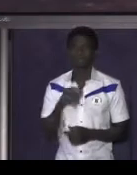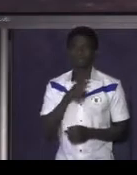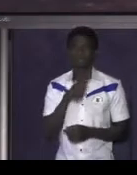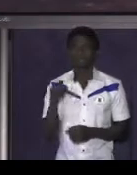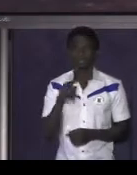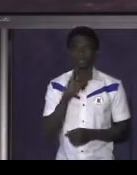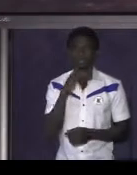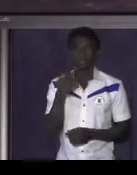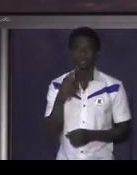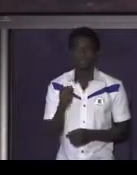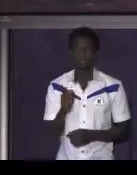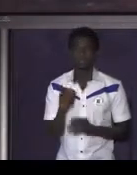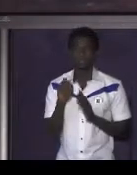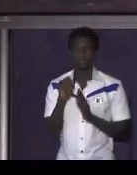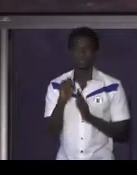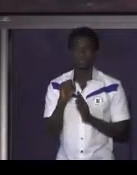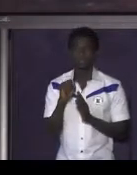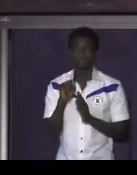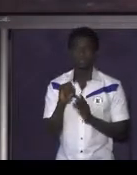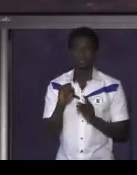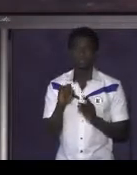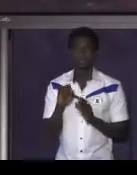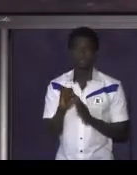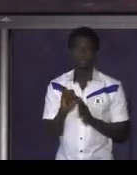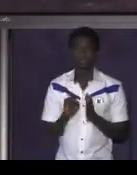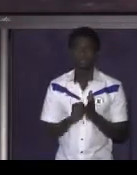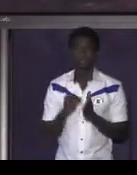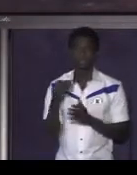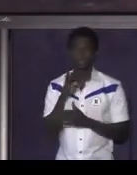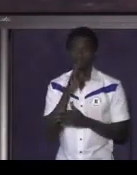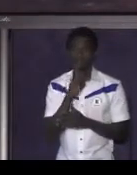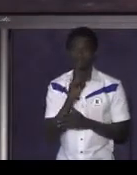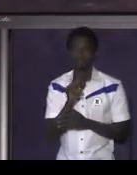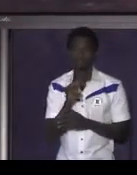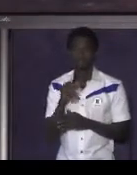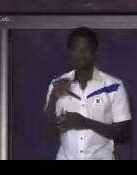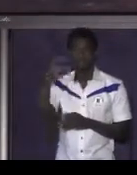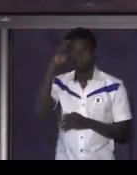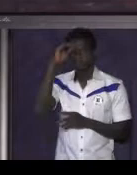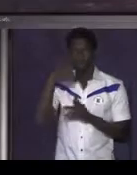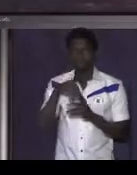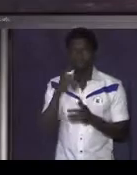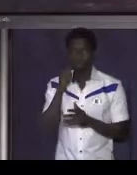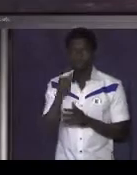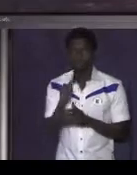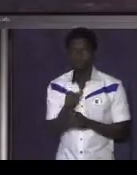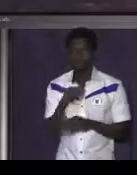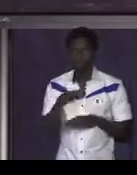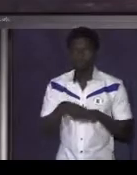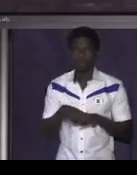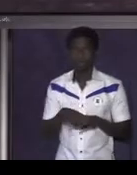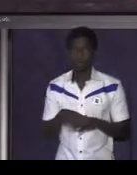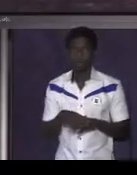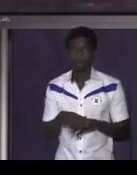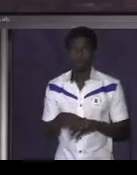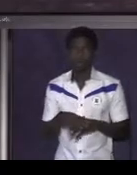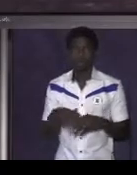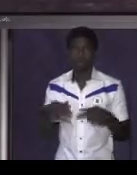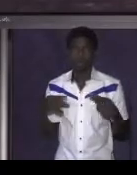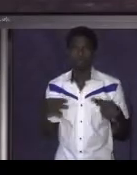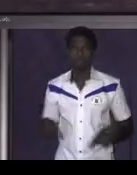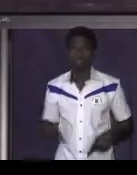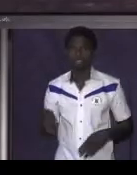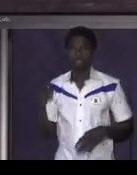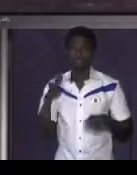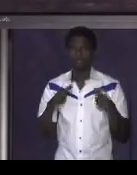Dash is the state of being a male or a female based on physical, behavioral,